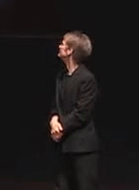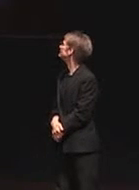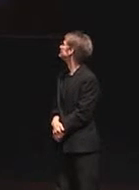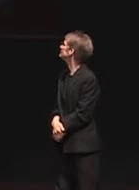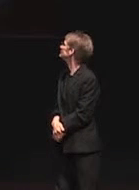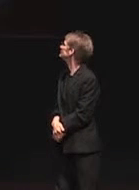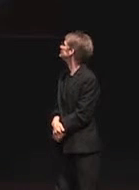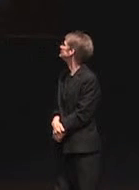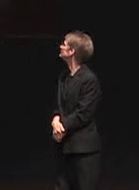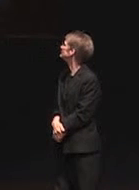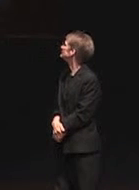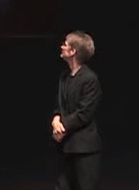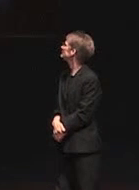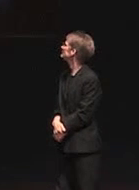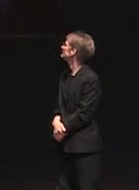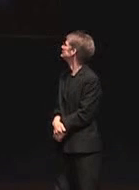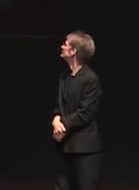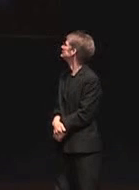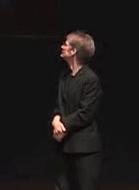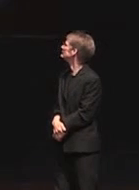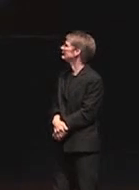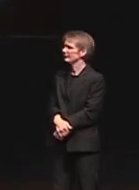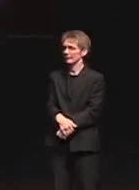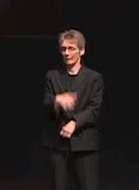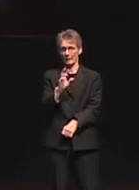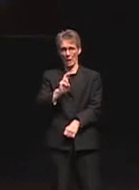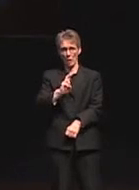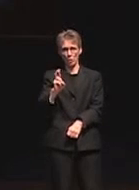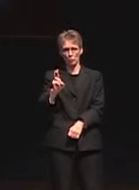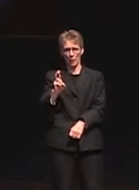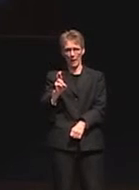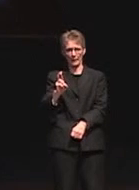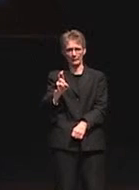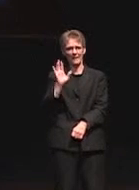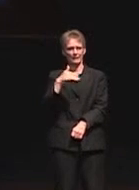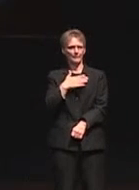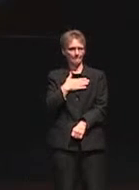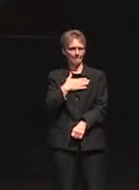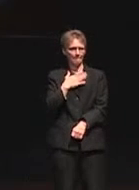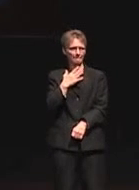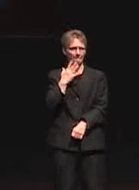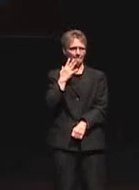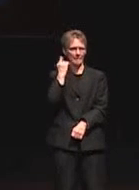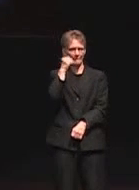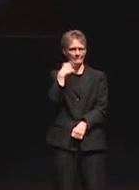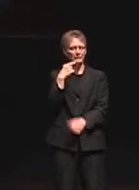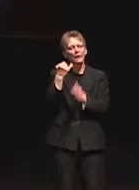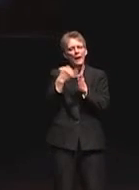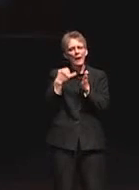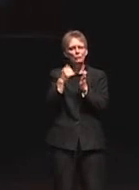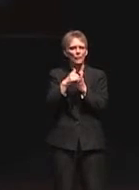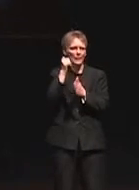The figure on the right, that's my face. I draw that every day. Okay, I